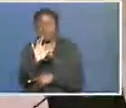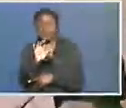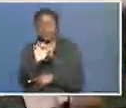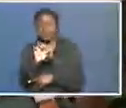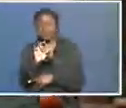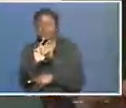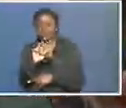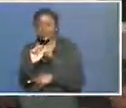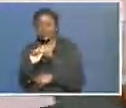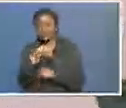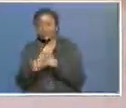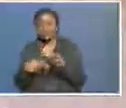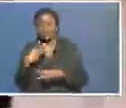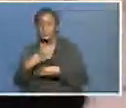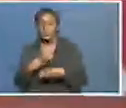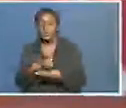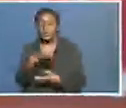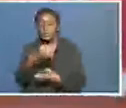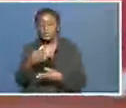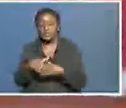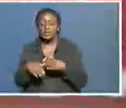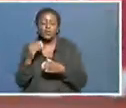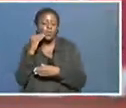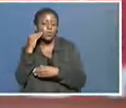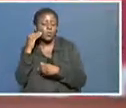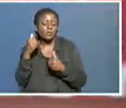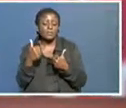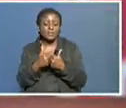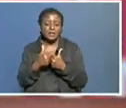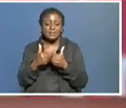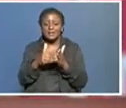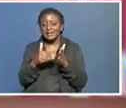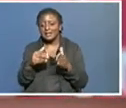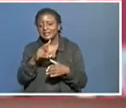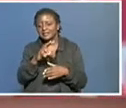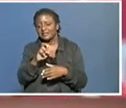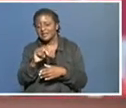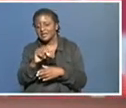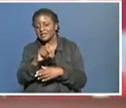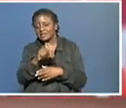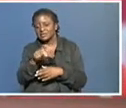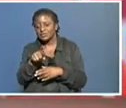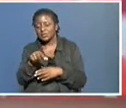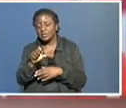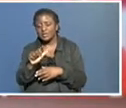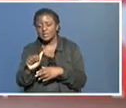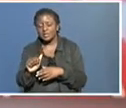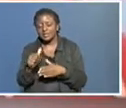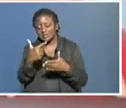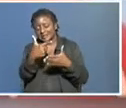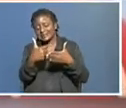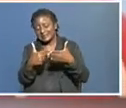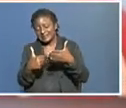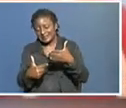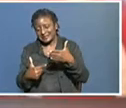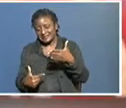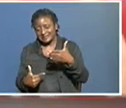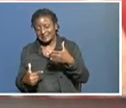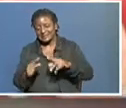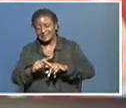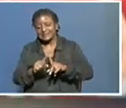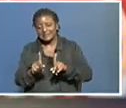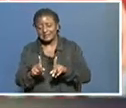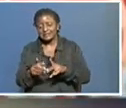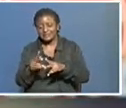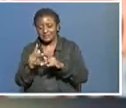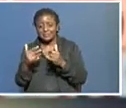with a home game against Venezuela. Taking to the floor, Keno Burrows, Gavin Clark, Kadeem Colby, Rashad